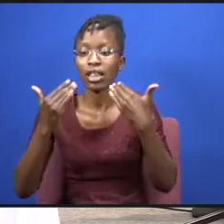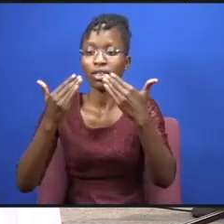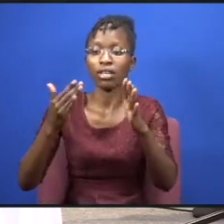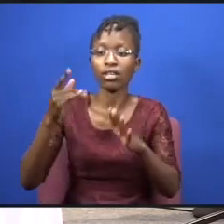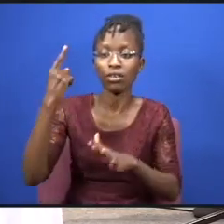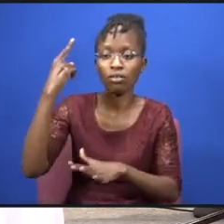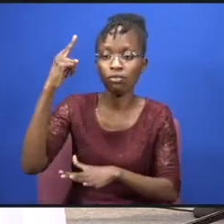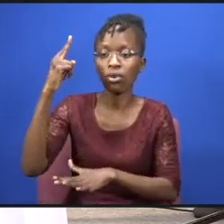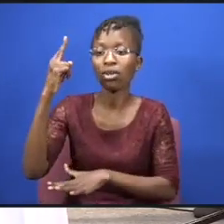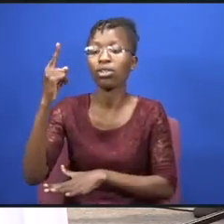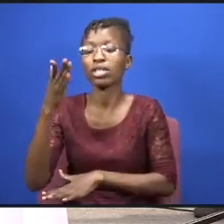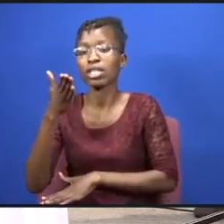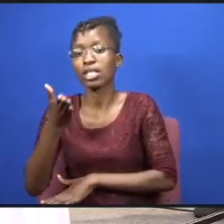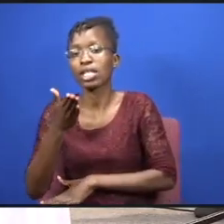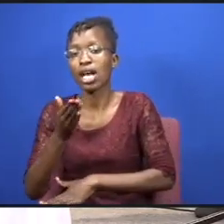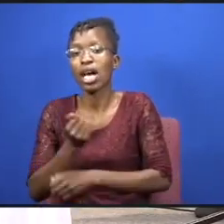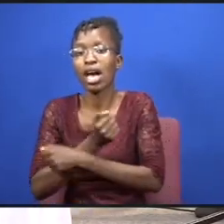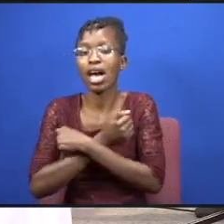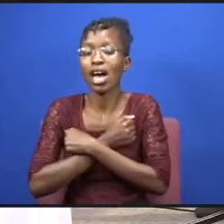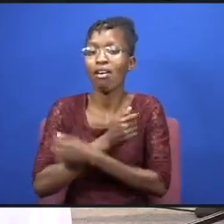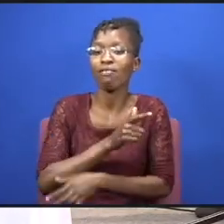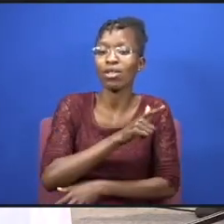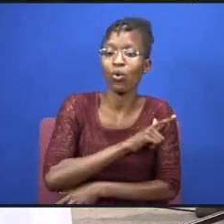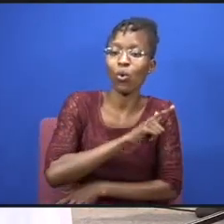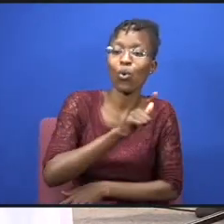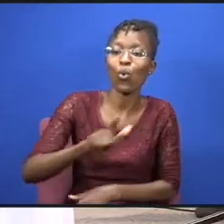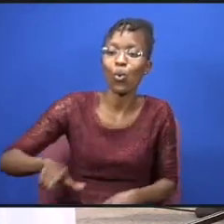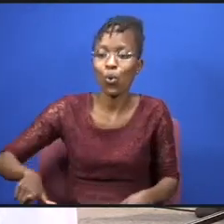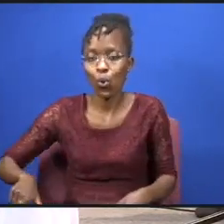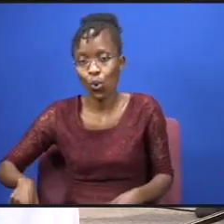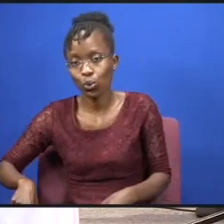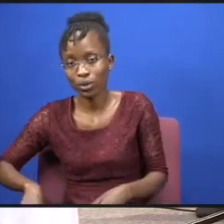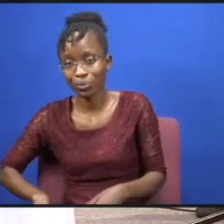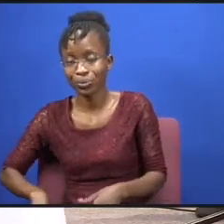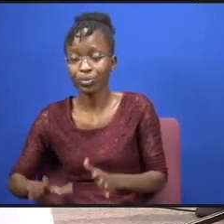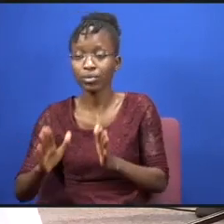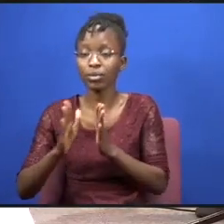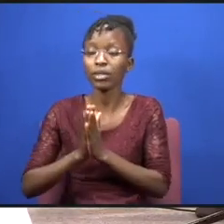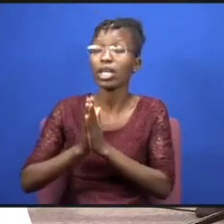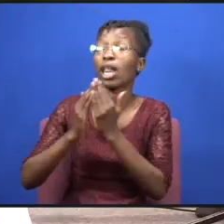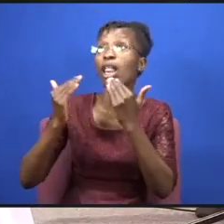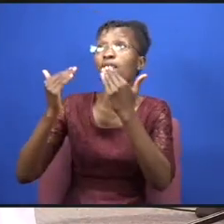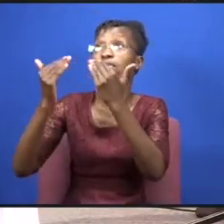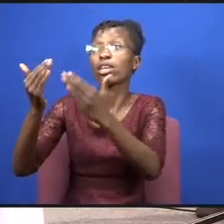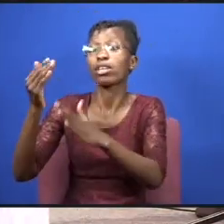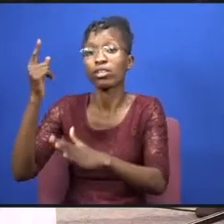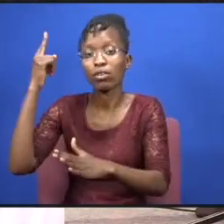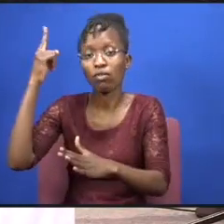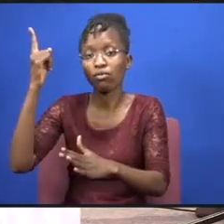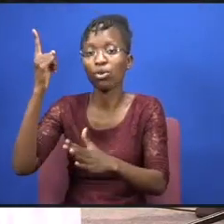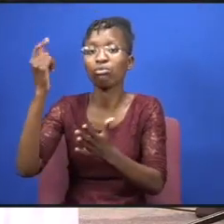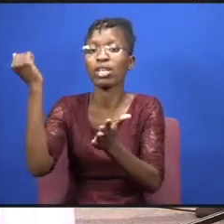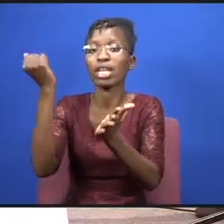grace. Thank you for this love, Lord. Thank you for the nail pierced hand.